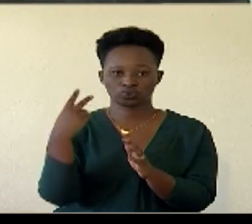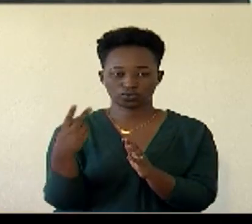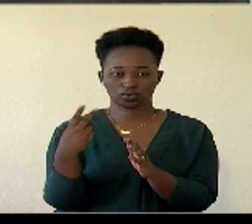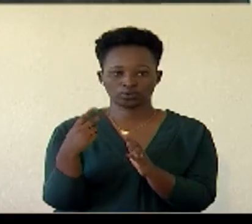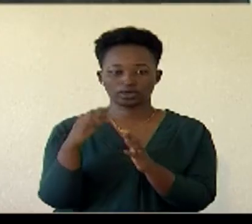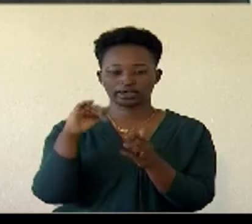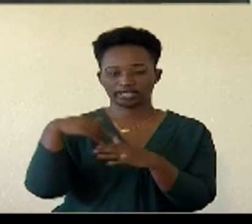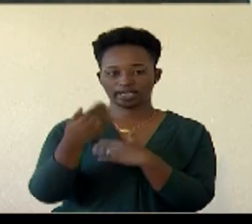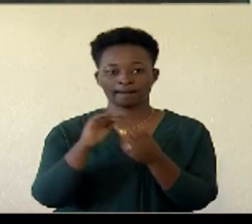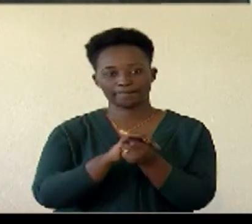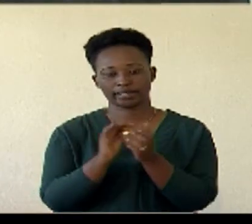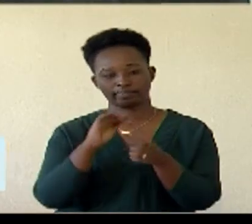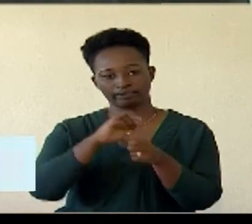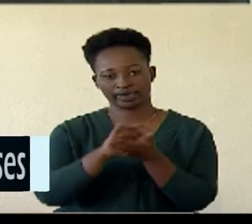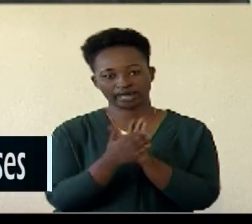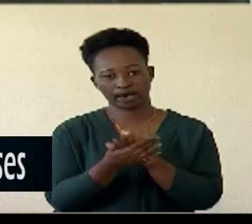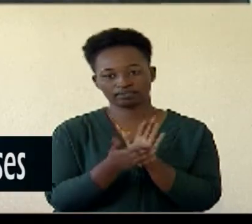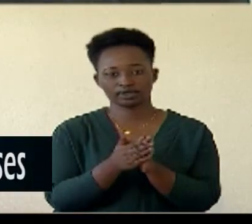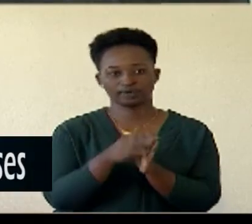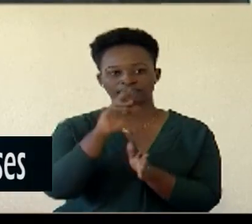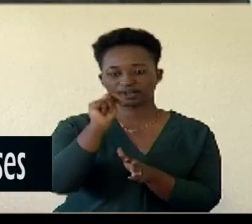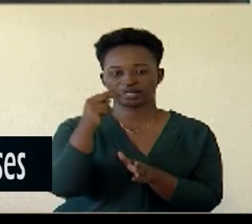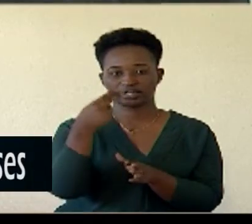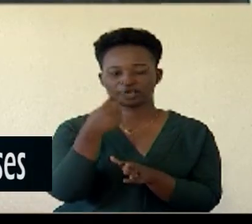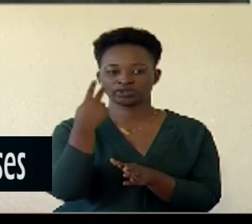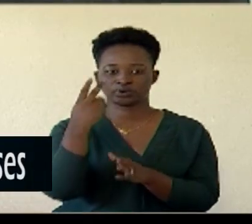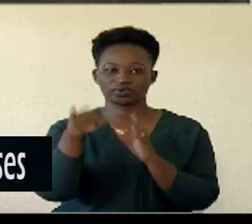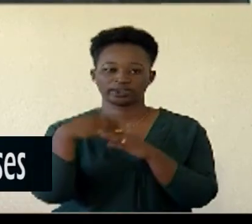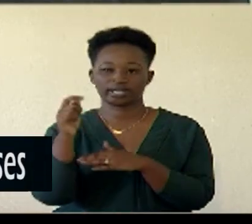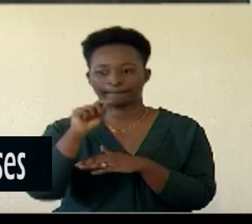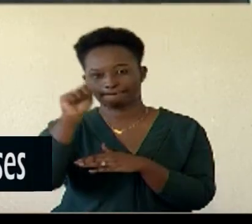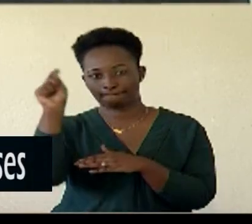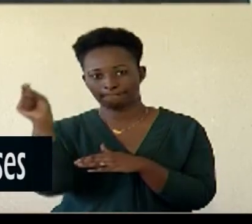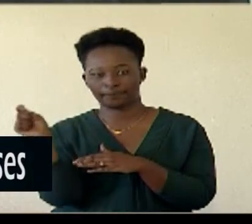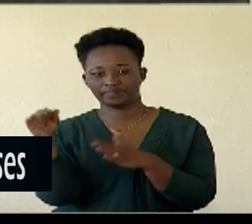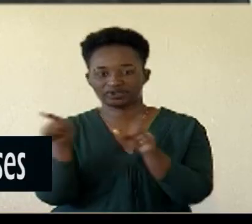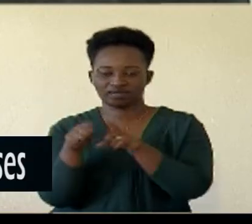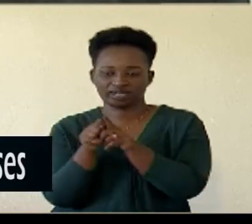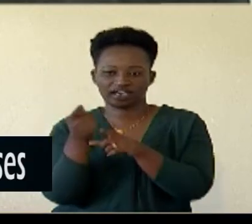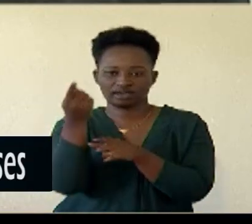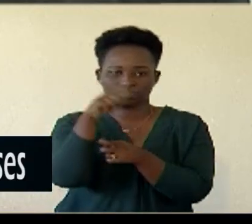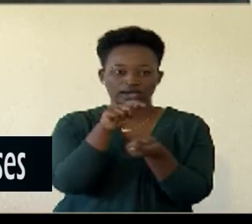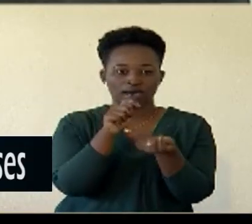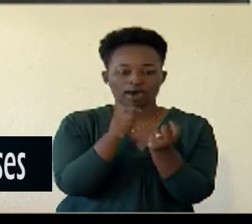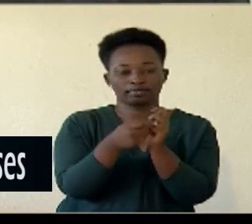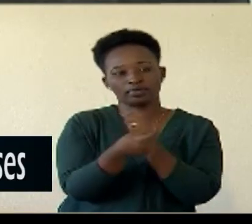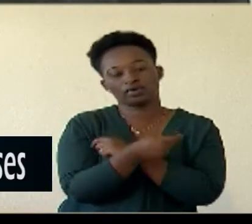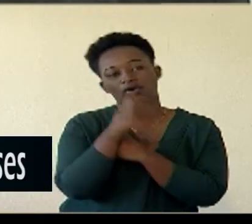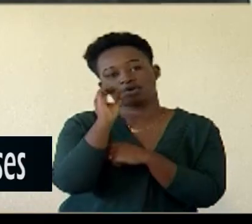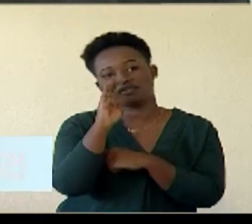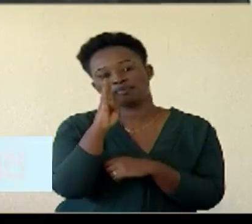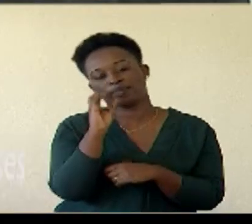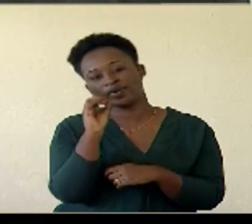this becomes NH2. So this one moves away as there is rearrangement of the bond, and then